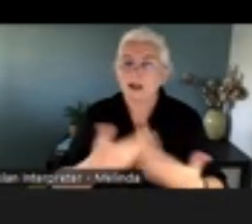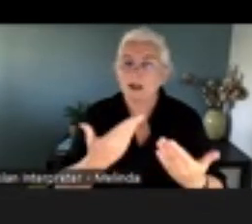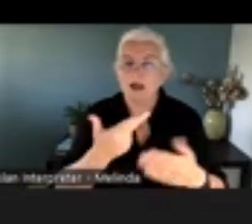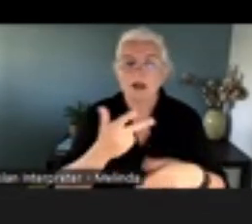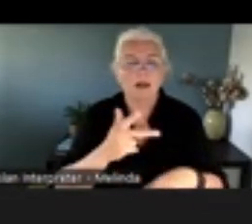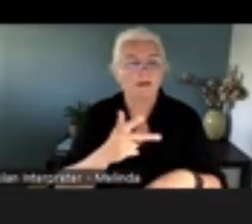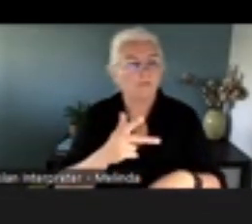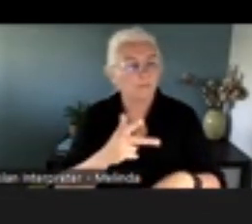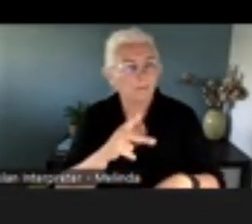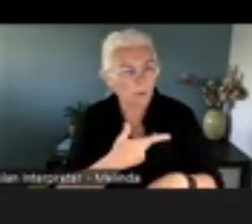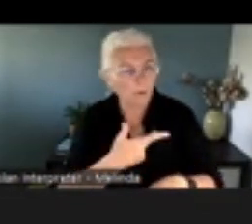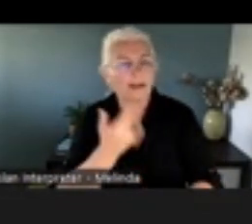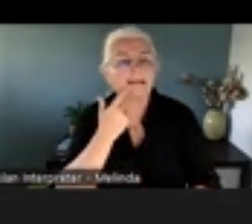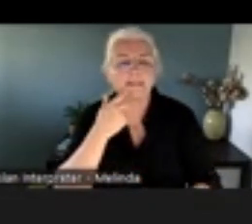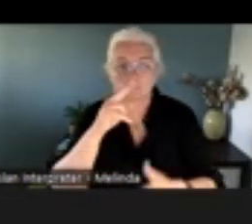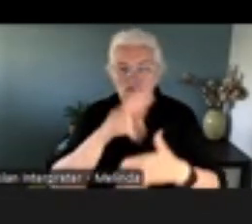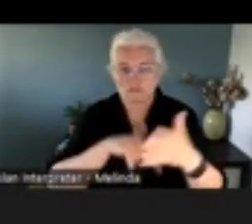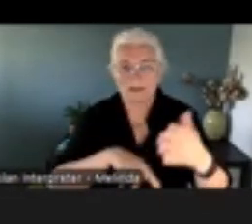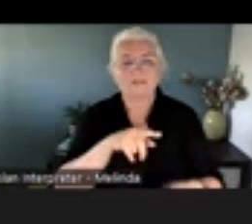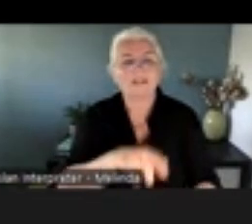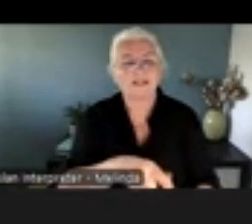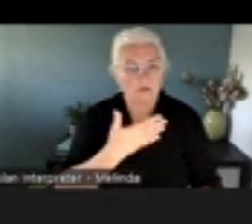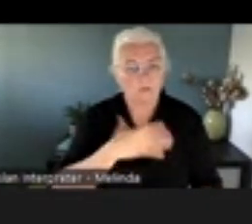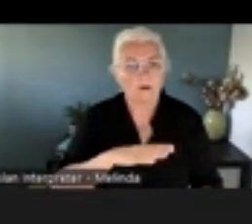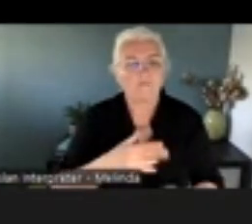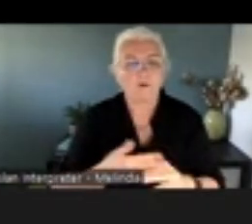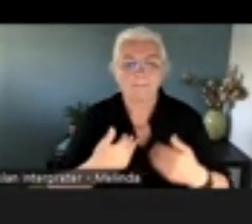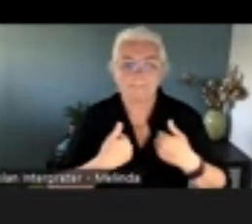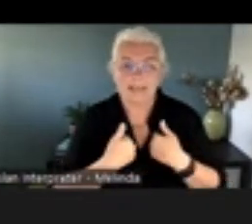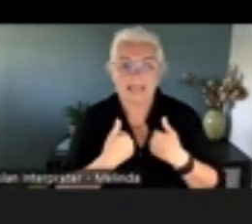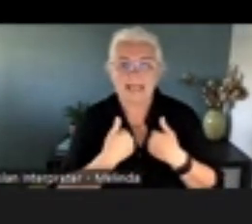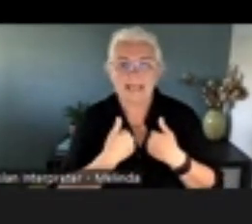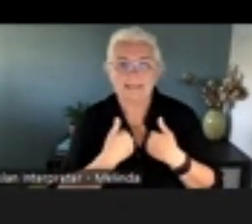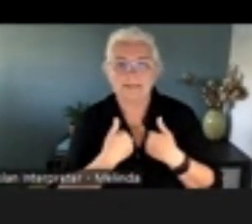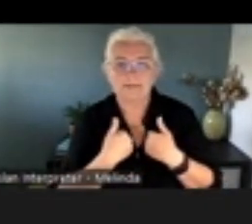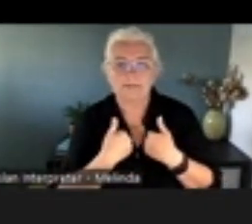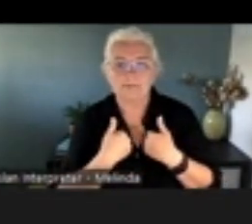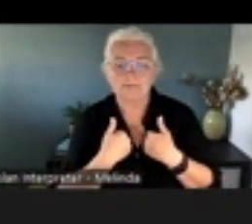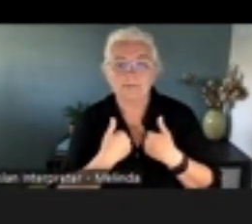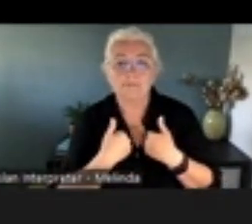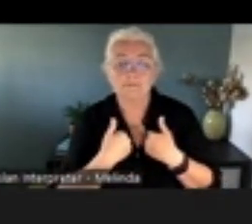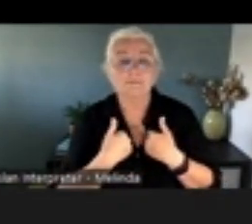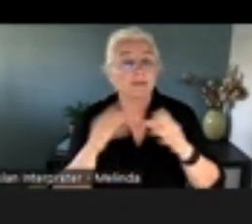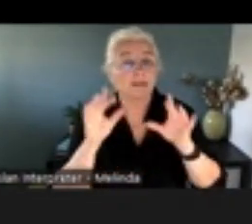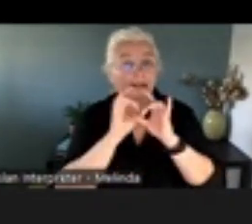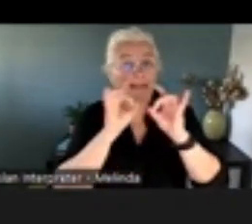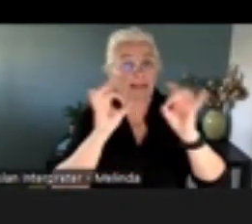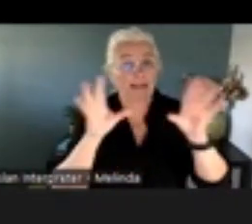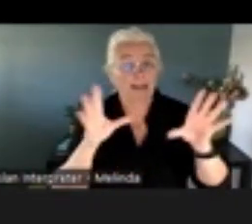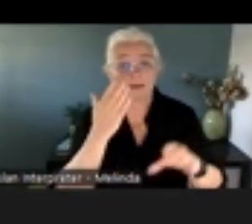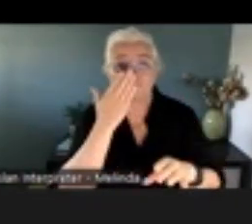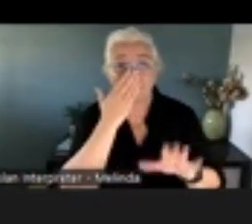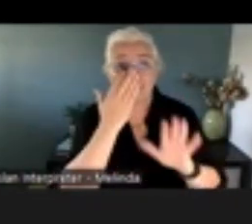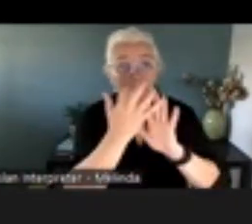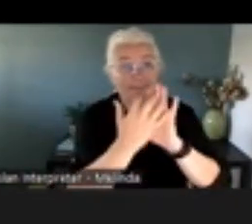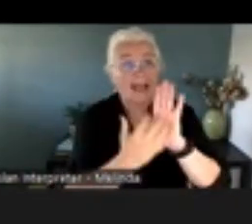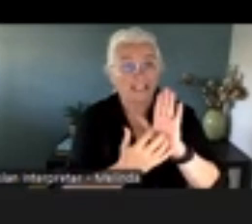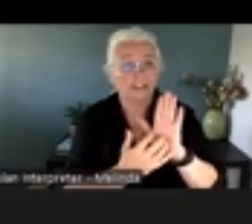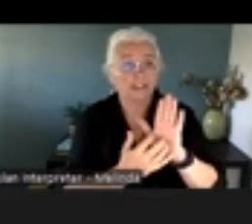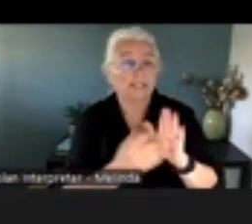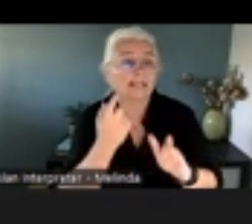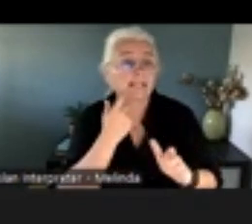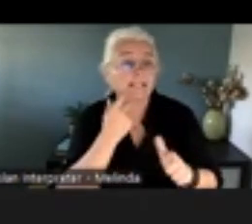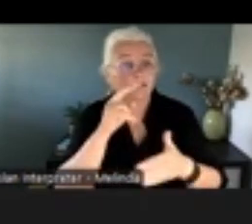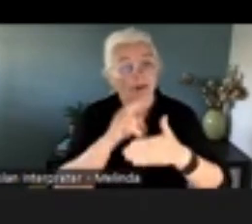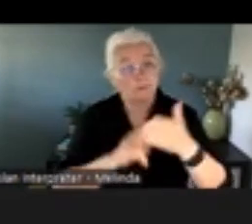Read. Okay, that's the document I want for me, as well as having it very clear on the front page that it's an Easy Read document. We're